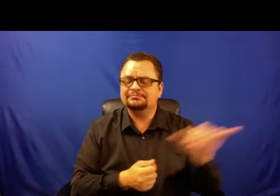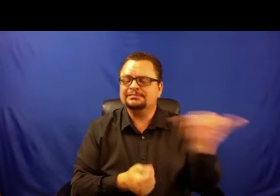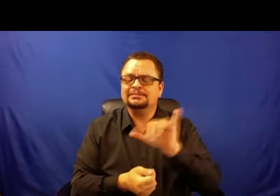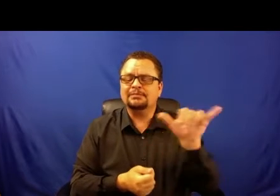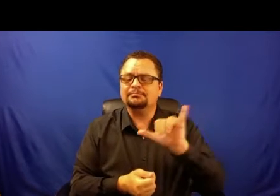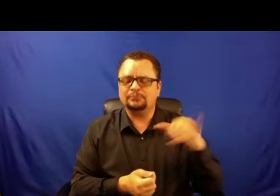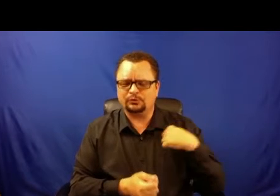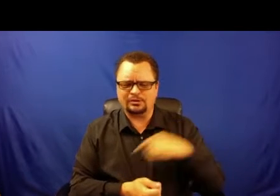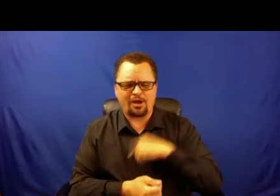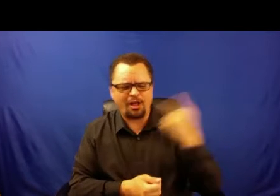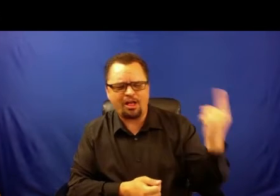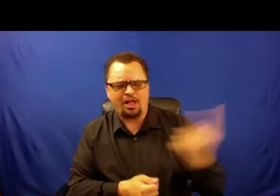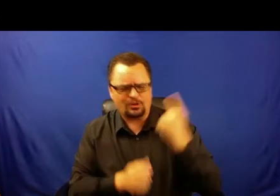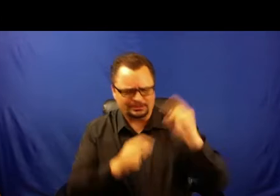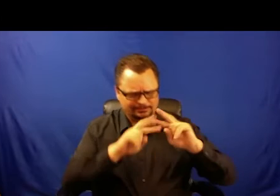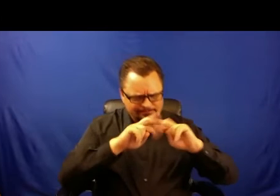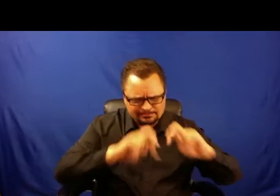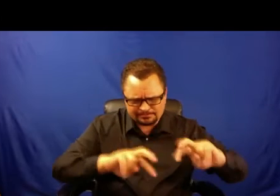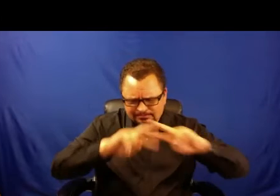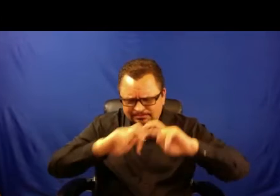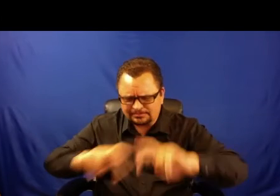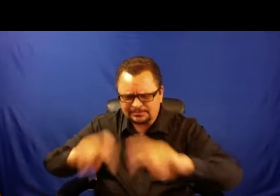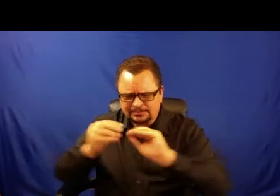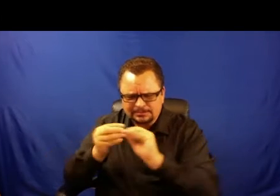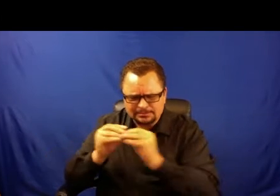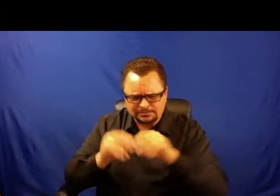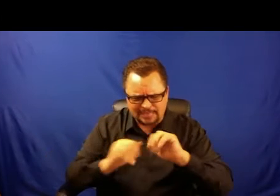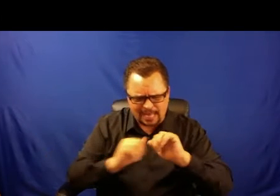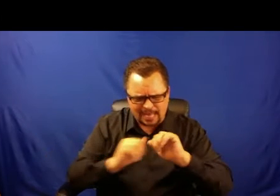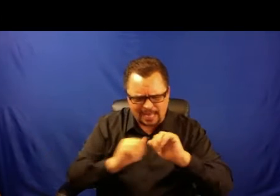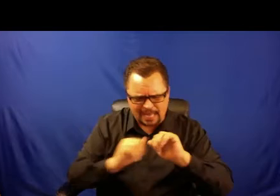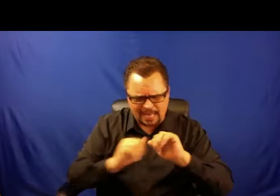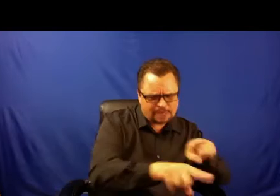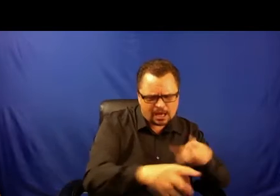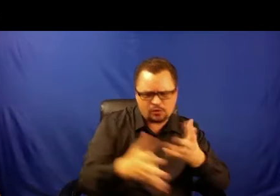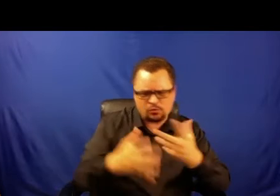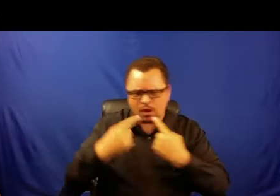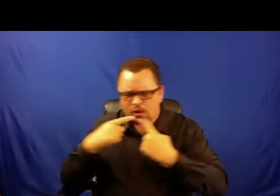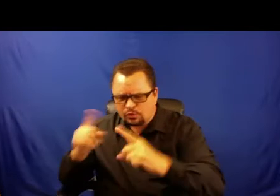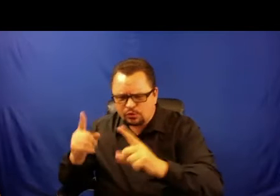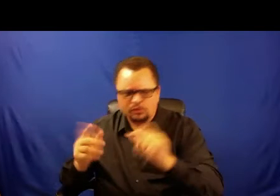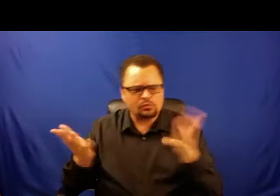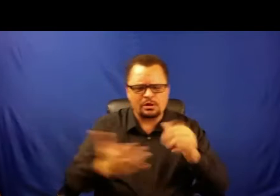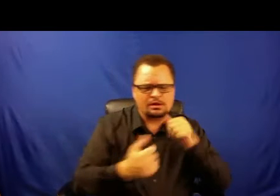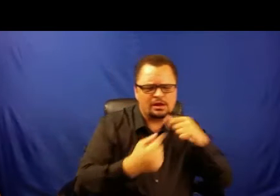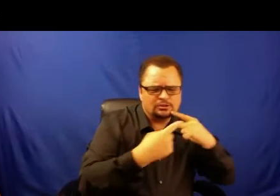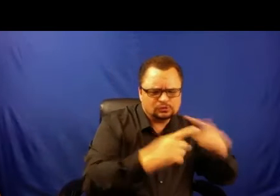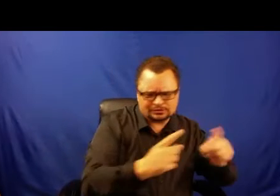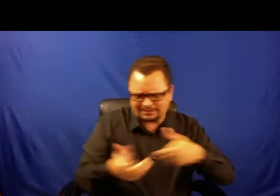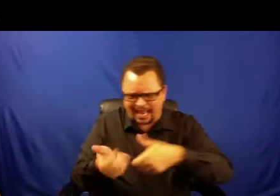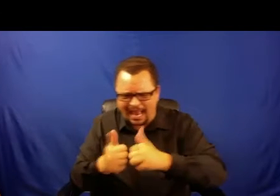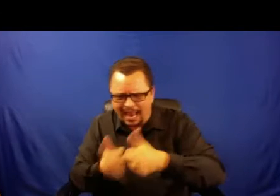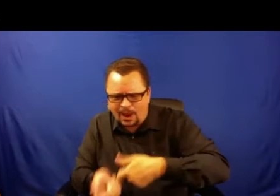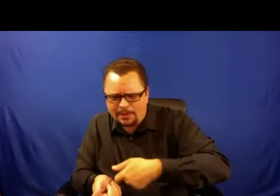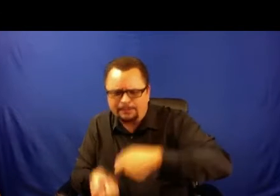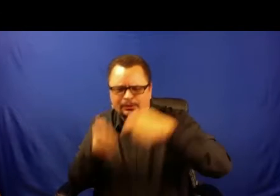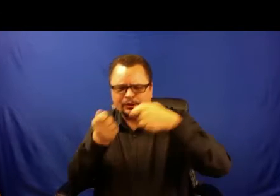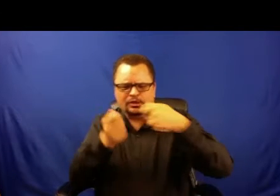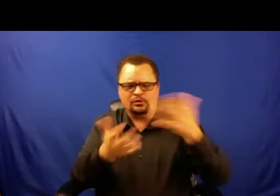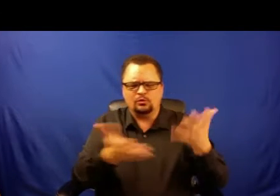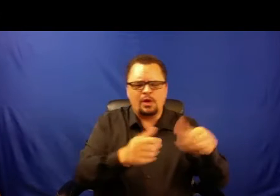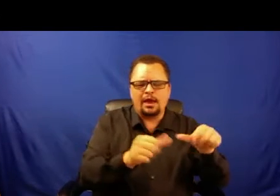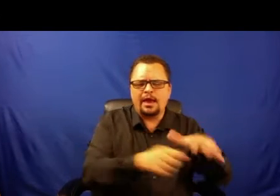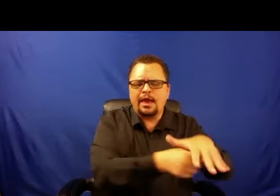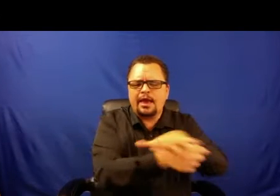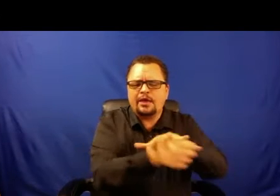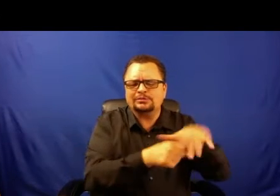shoring up areas where we can help. So we've created an electronic case reporting tool so that schools can just go into that